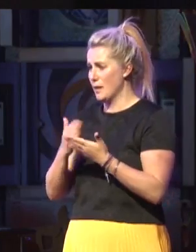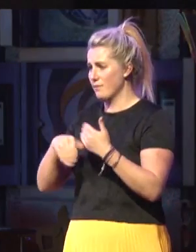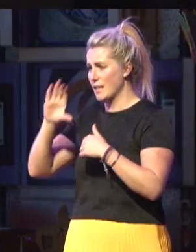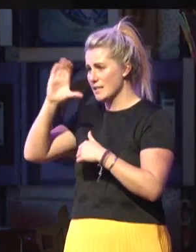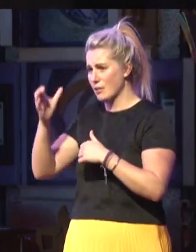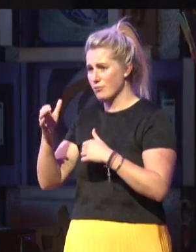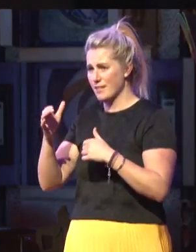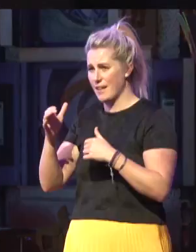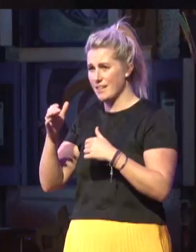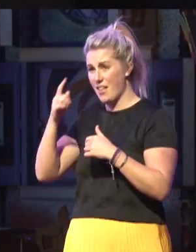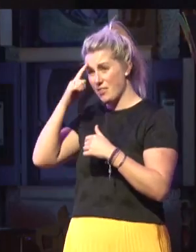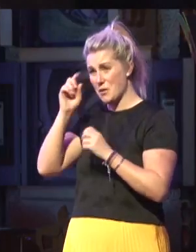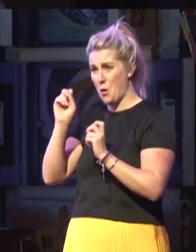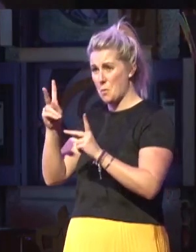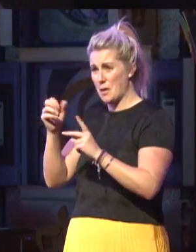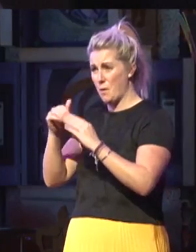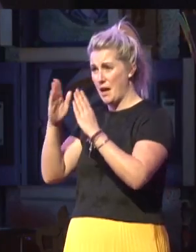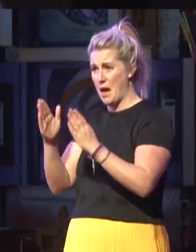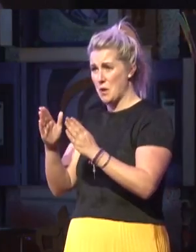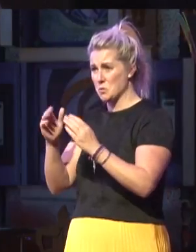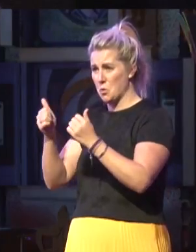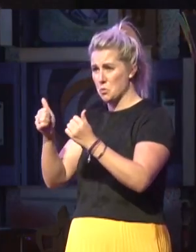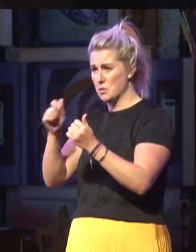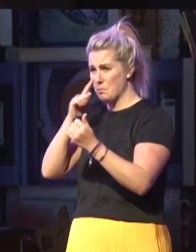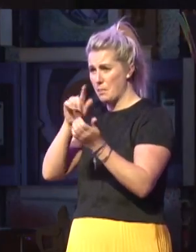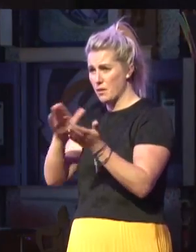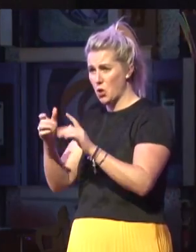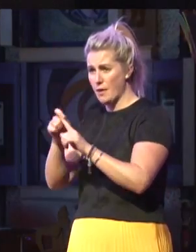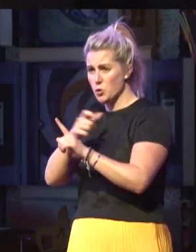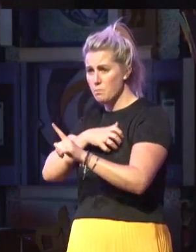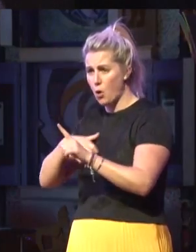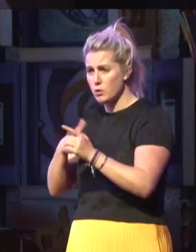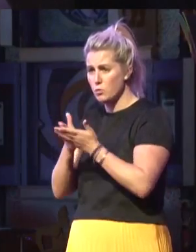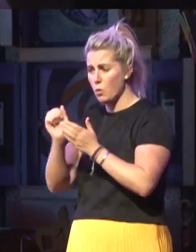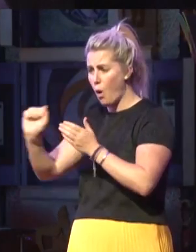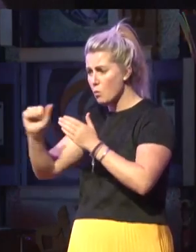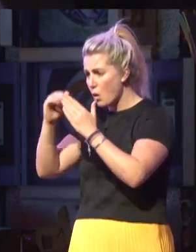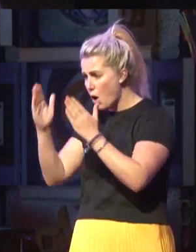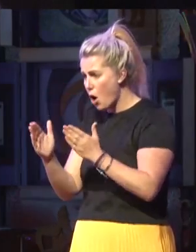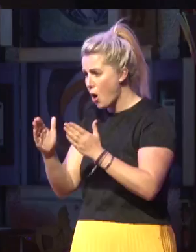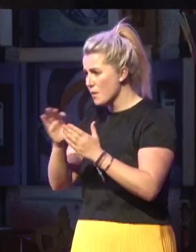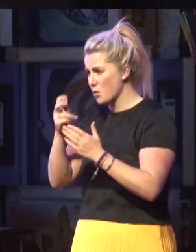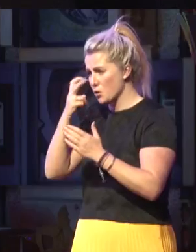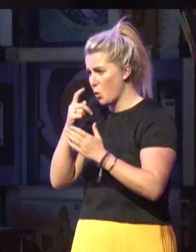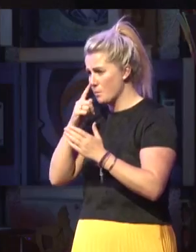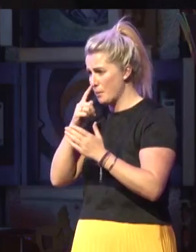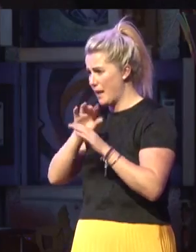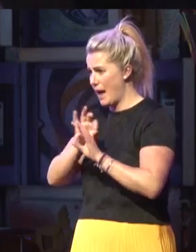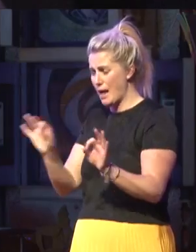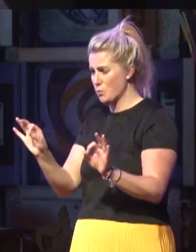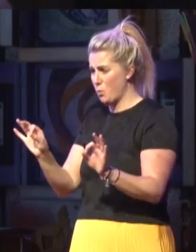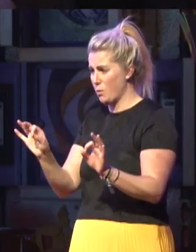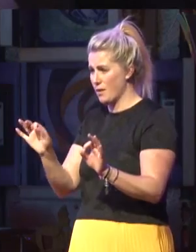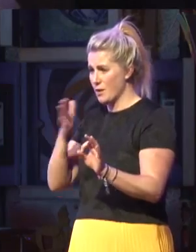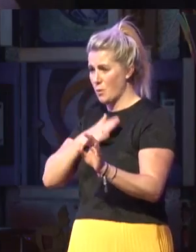country that seems to be okay with people dying of pneumonia in their house, and they're not that old at all years. And